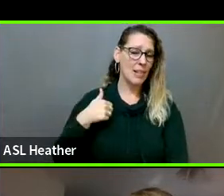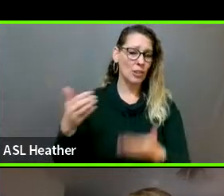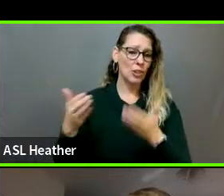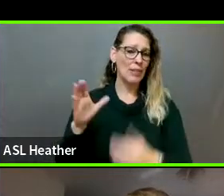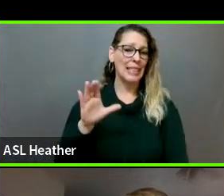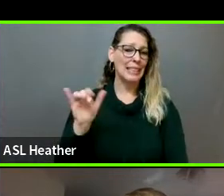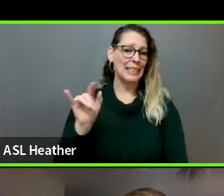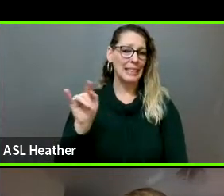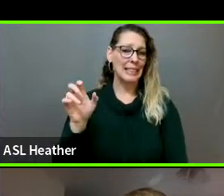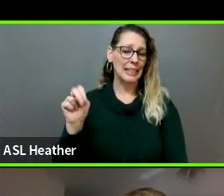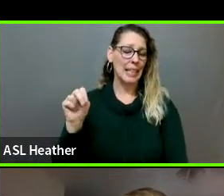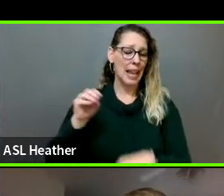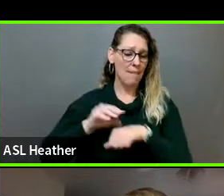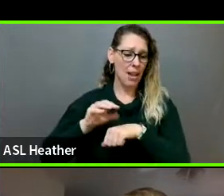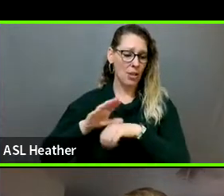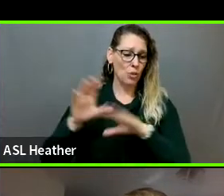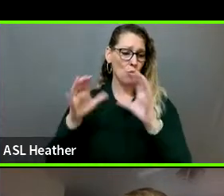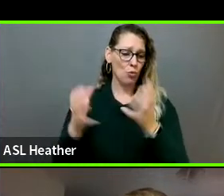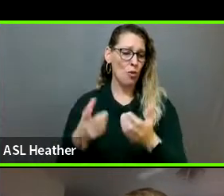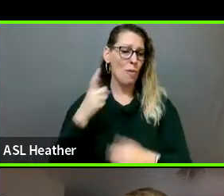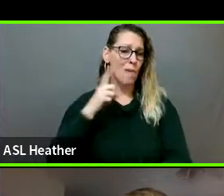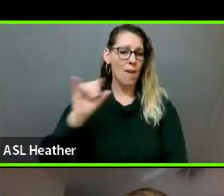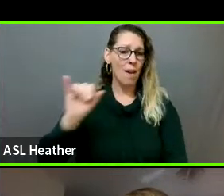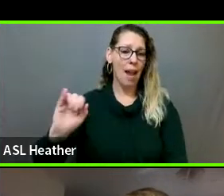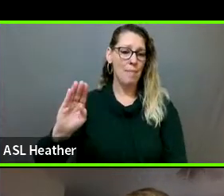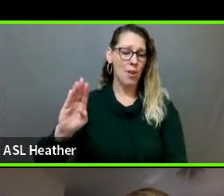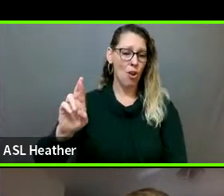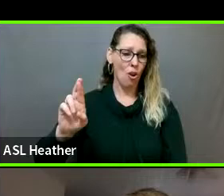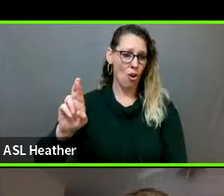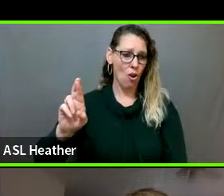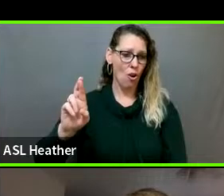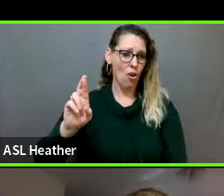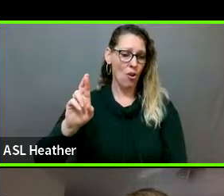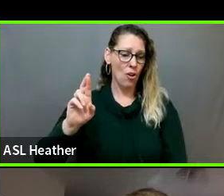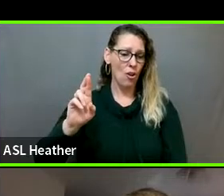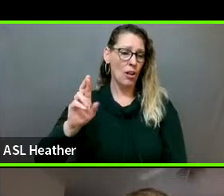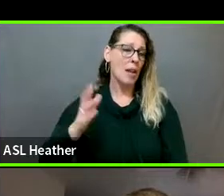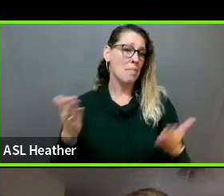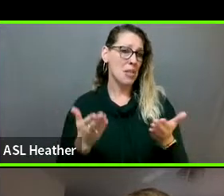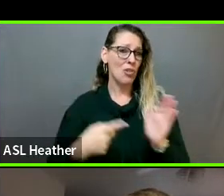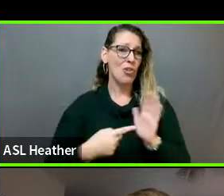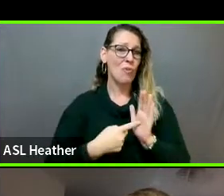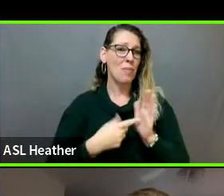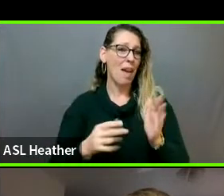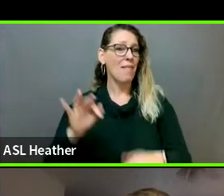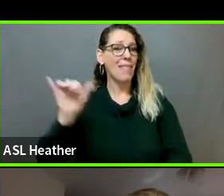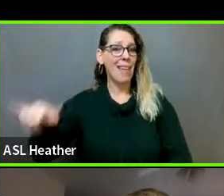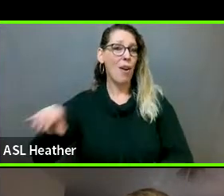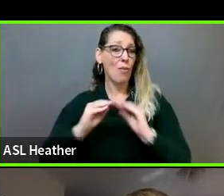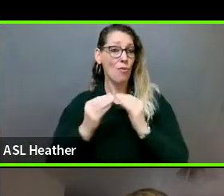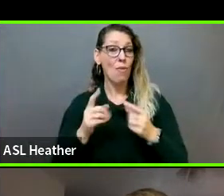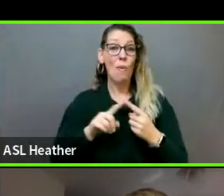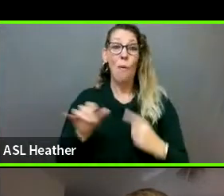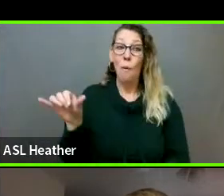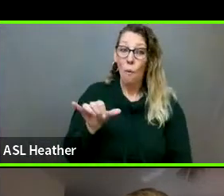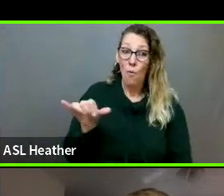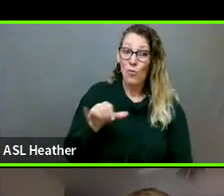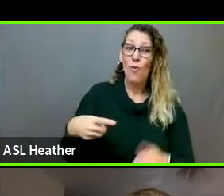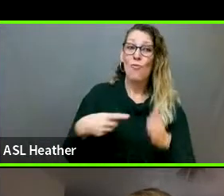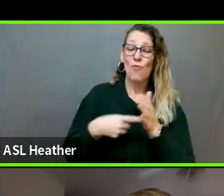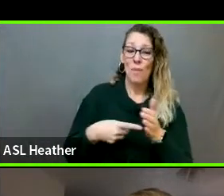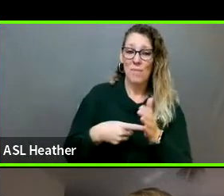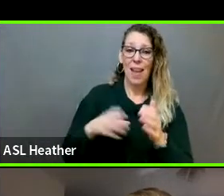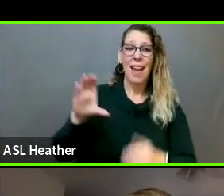Citizens Advisory Group for the IBR and sit here as a representative of that organization, but I'm also representing